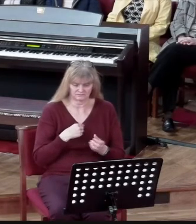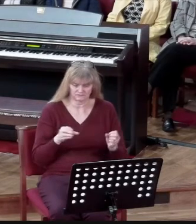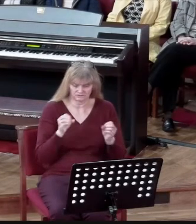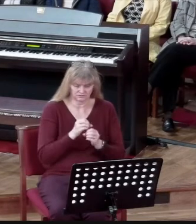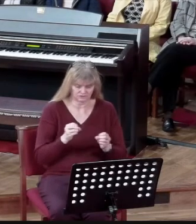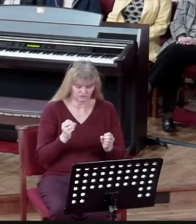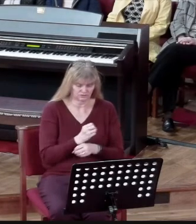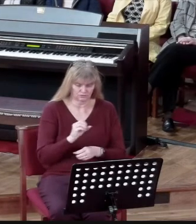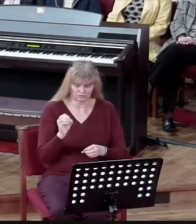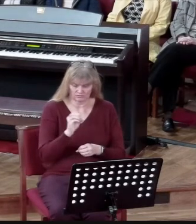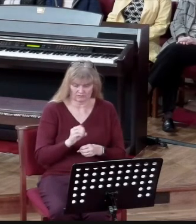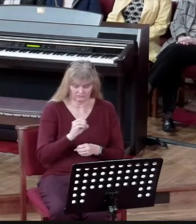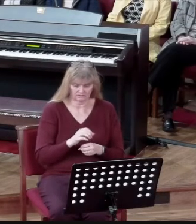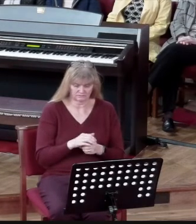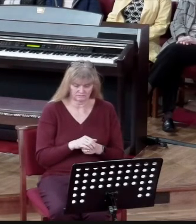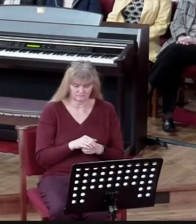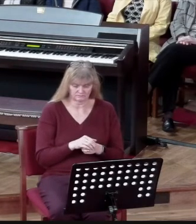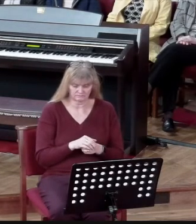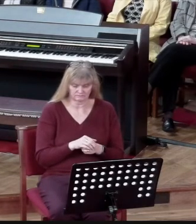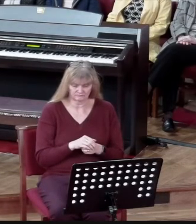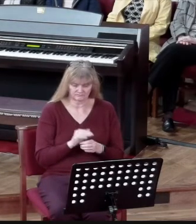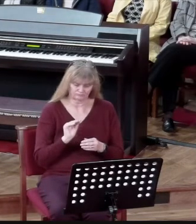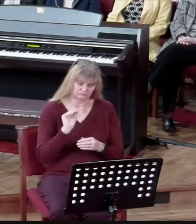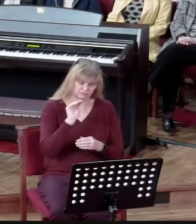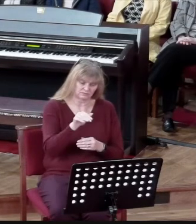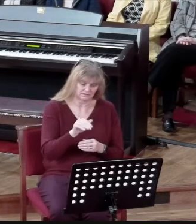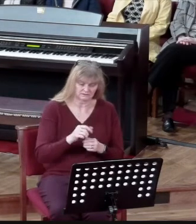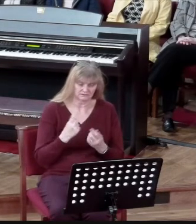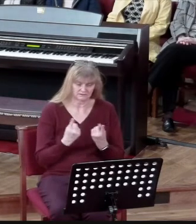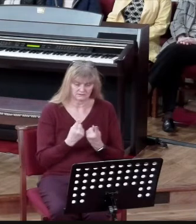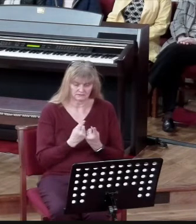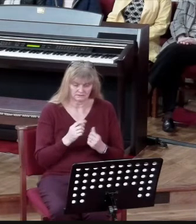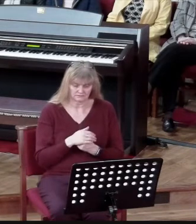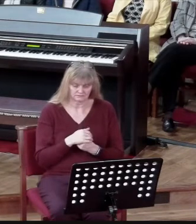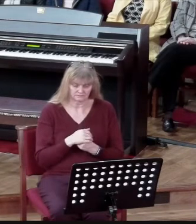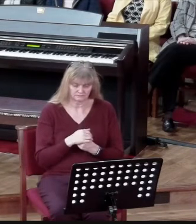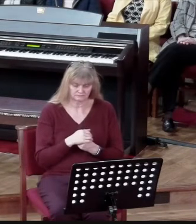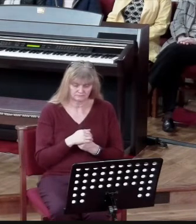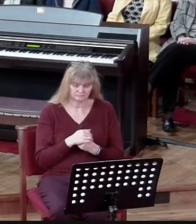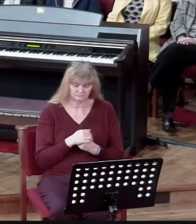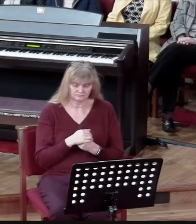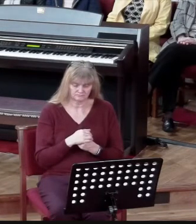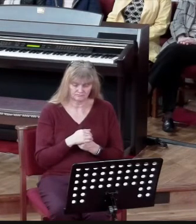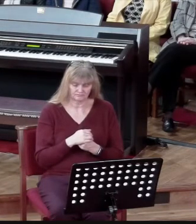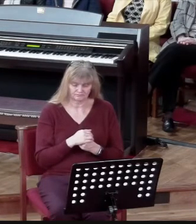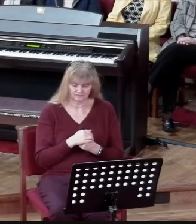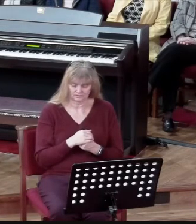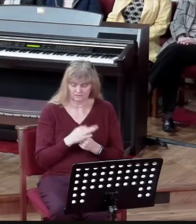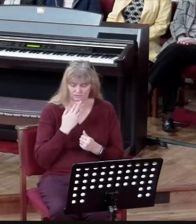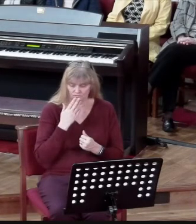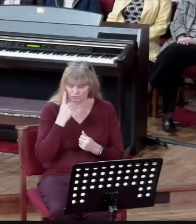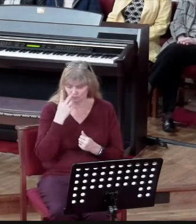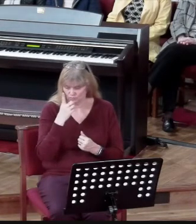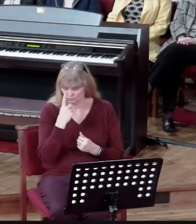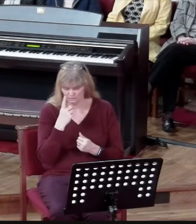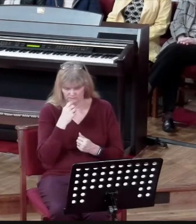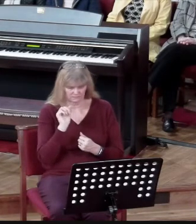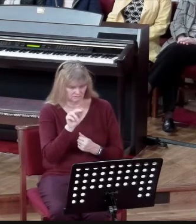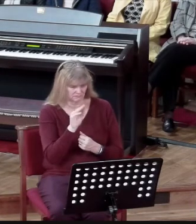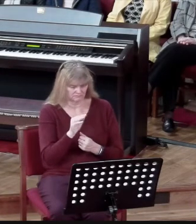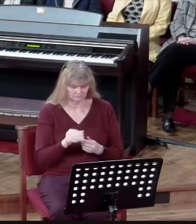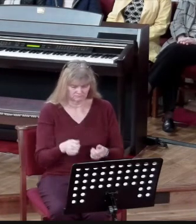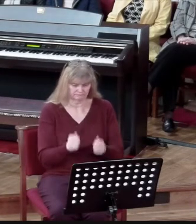nothing. But again, that's jumping ahead a bit too quickly. They caught nothing all night, and then